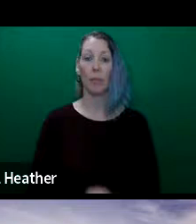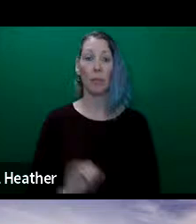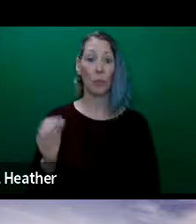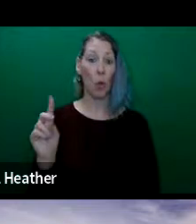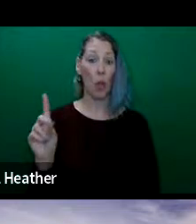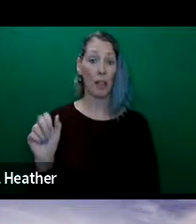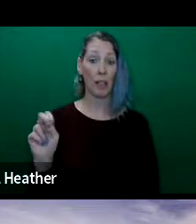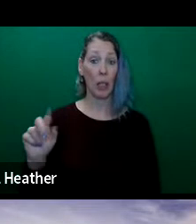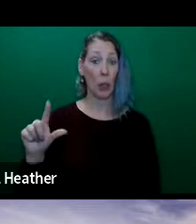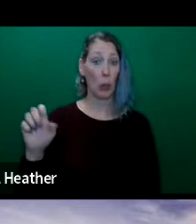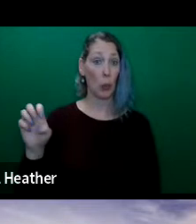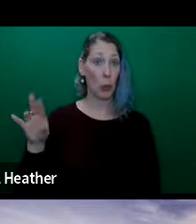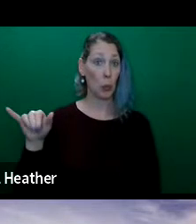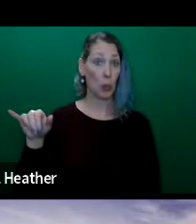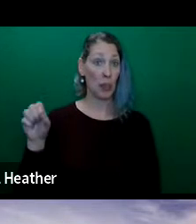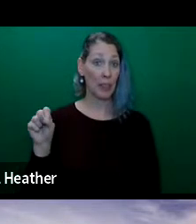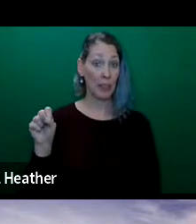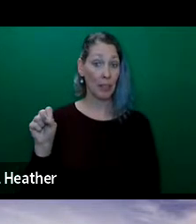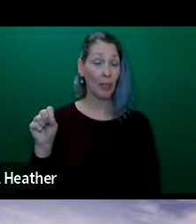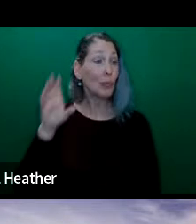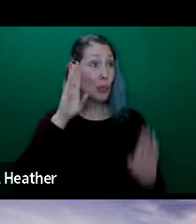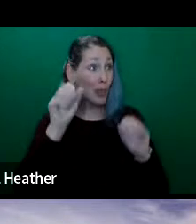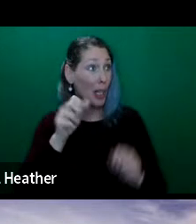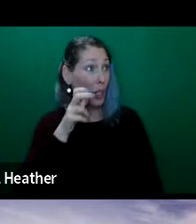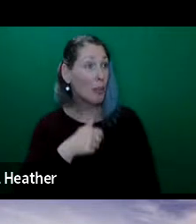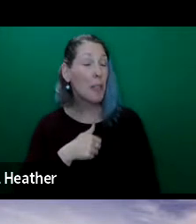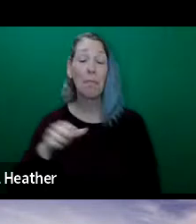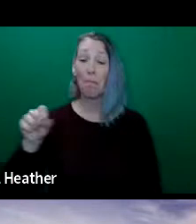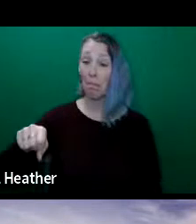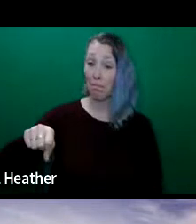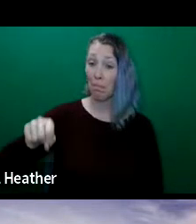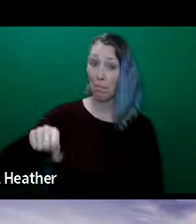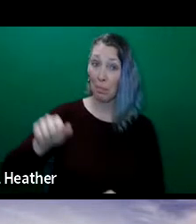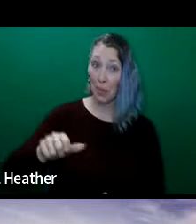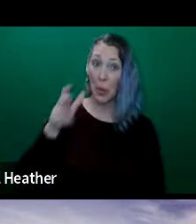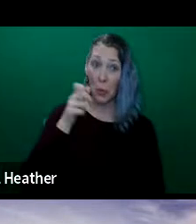Jordan Lewis. Hello, can you hear me? Yes, we can hear you.